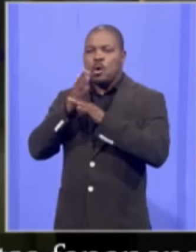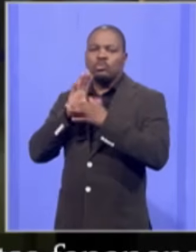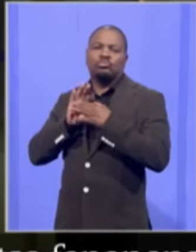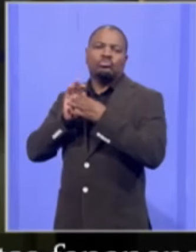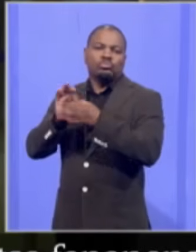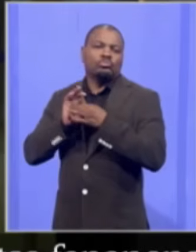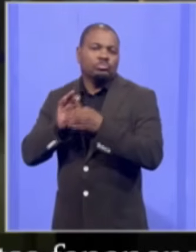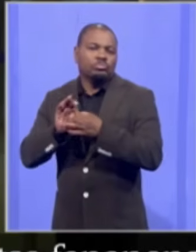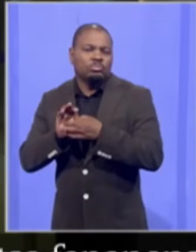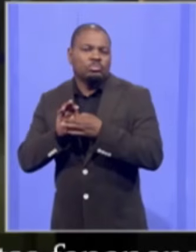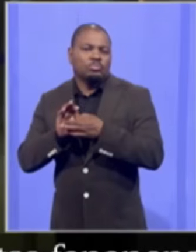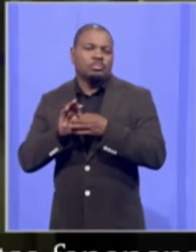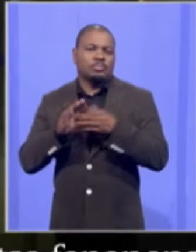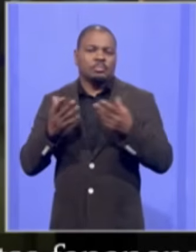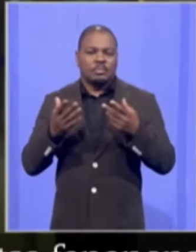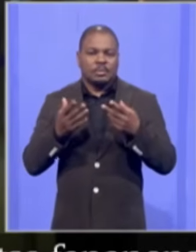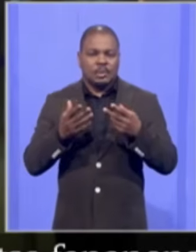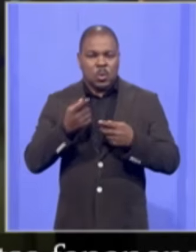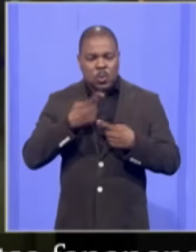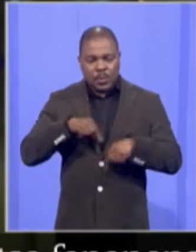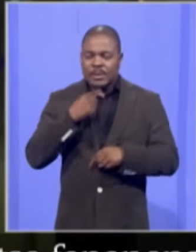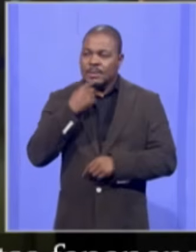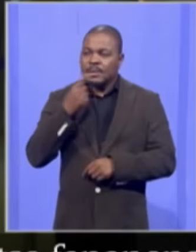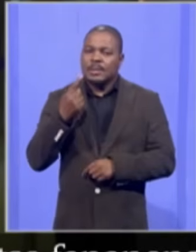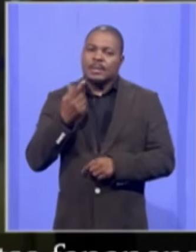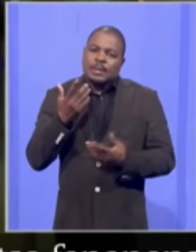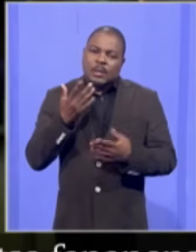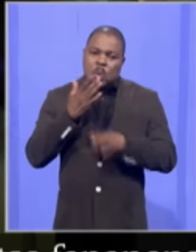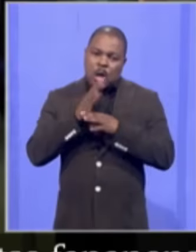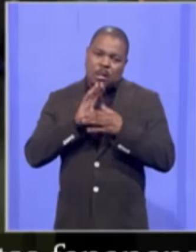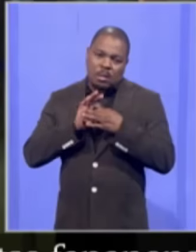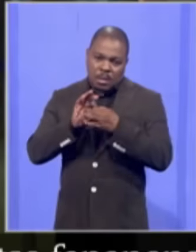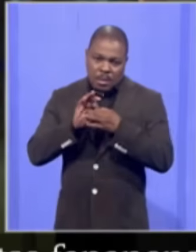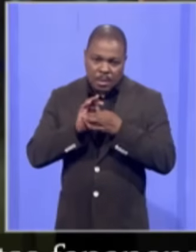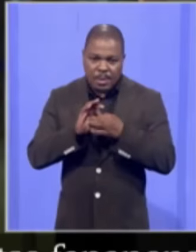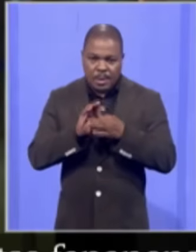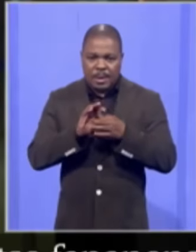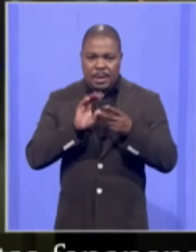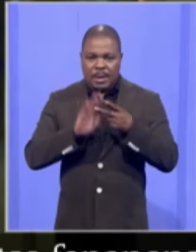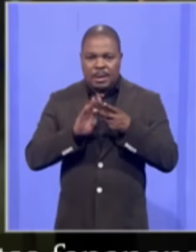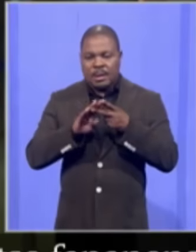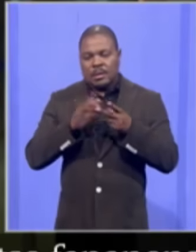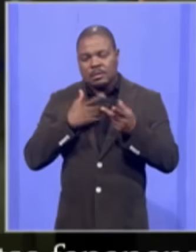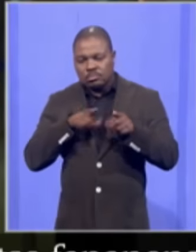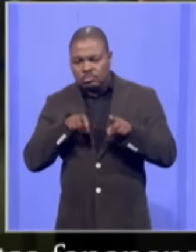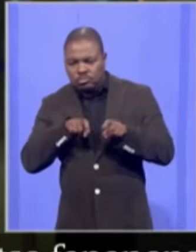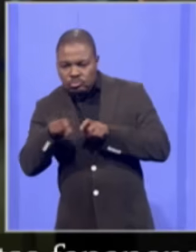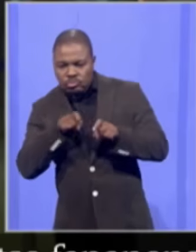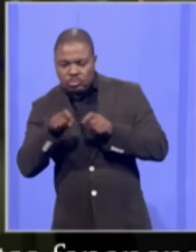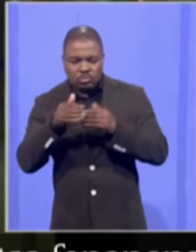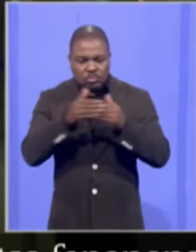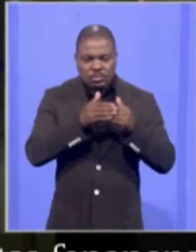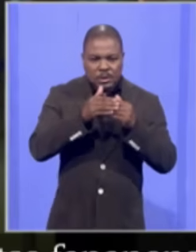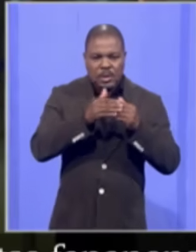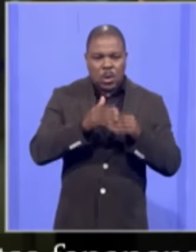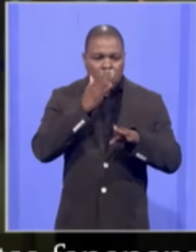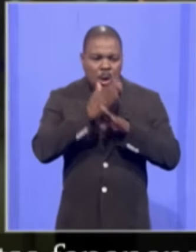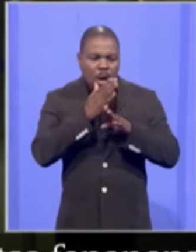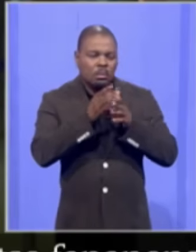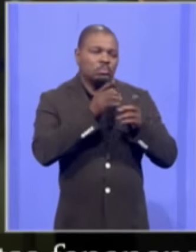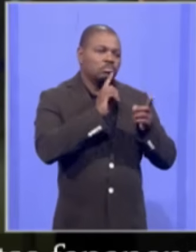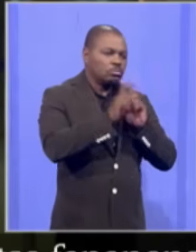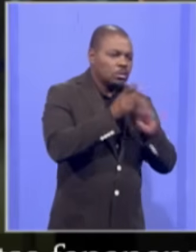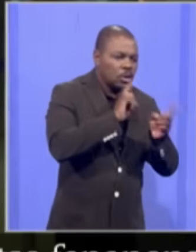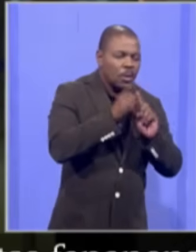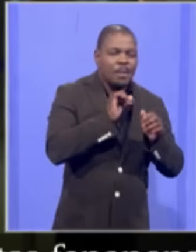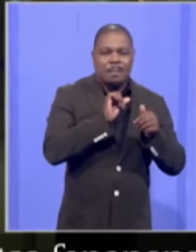cooperation underpins it. The essence of what we're saying is cooperation is better than containment and competition. The more we work, the more we dialogue,